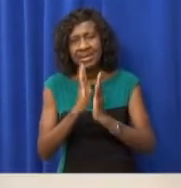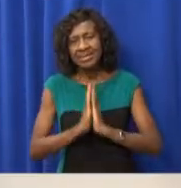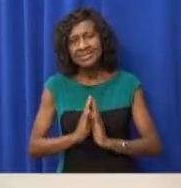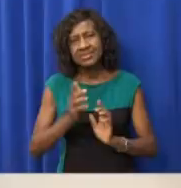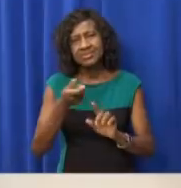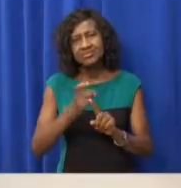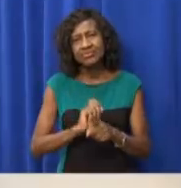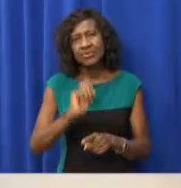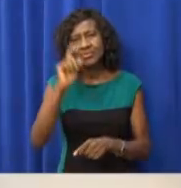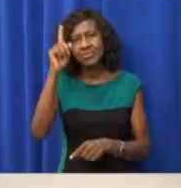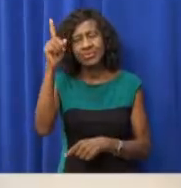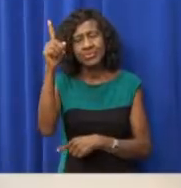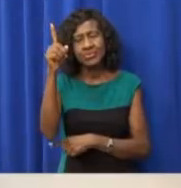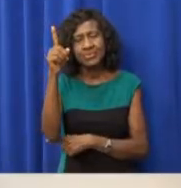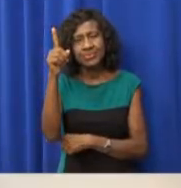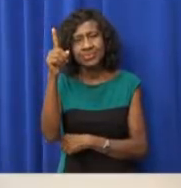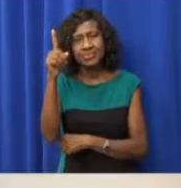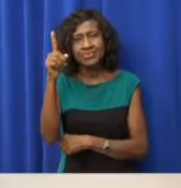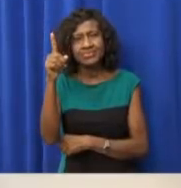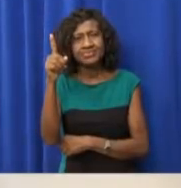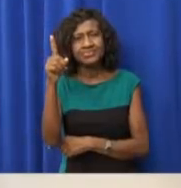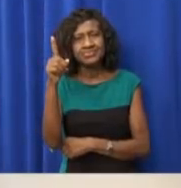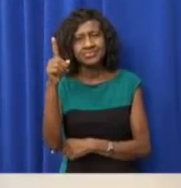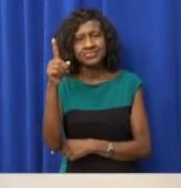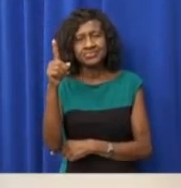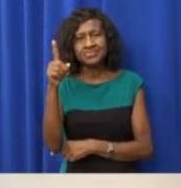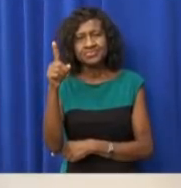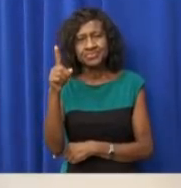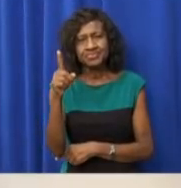I'm asking from you.